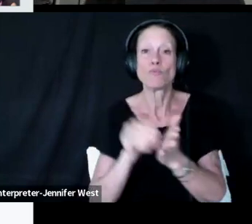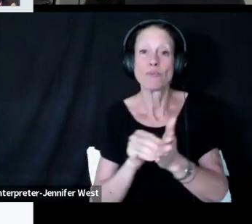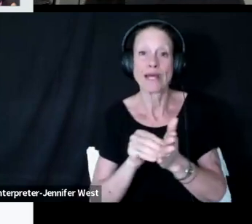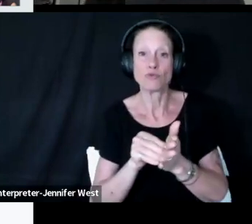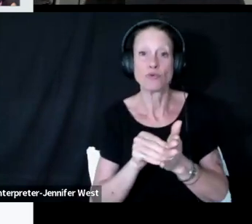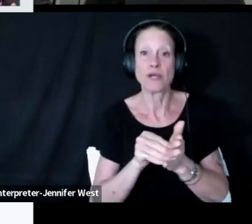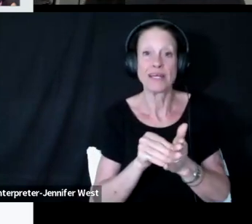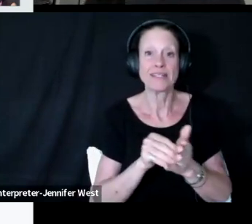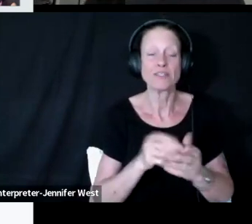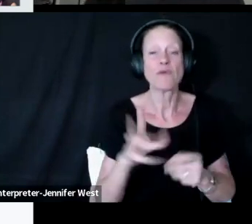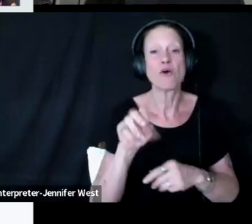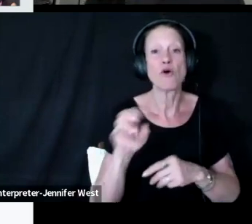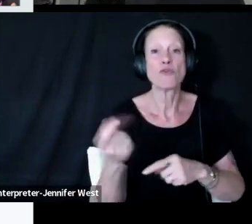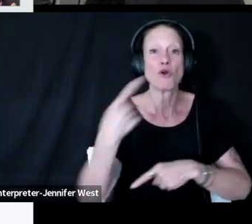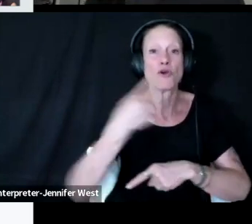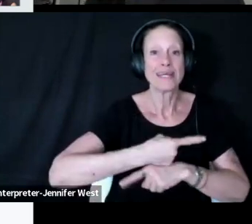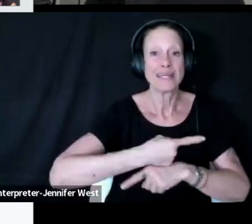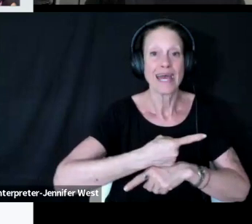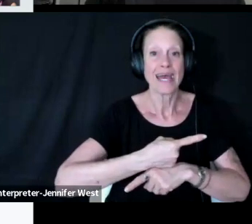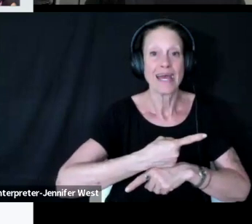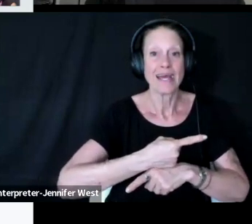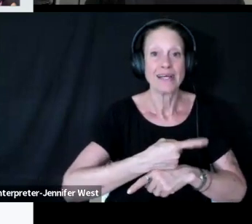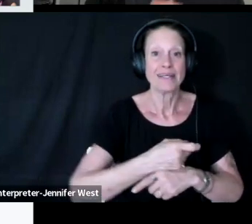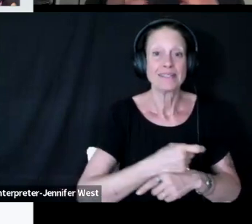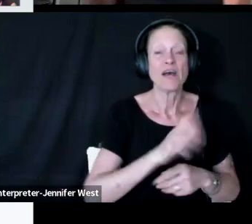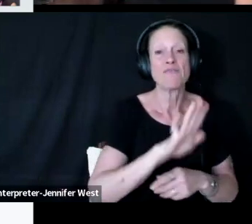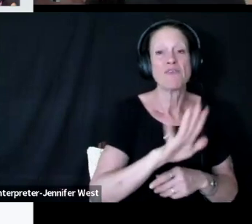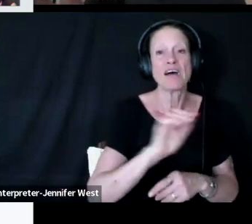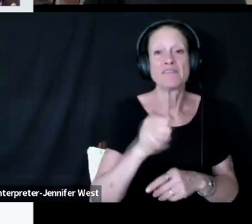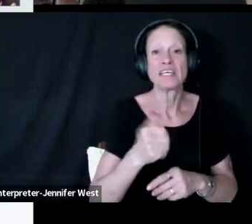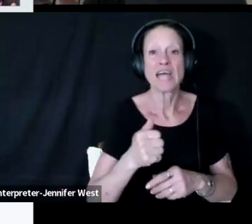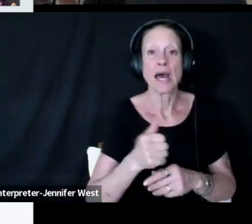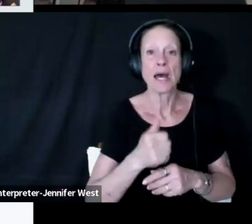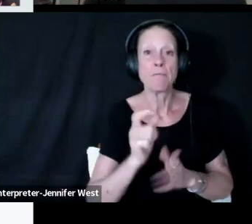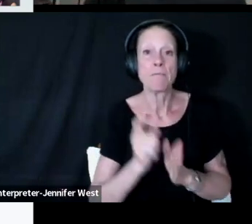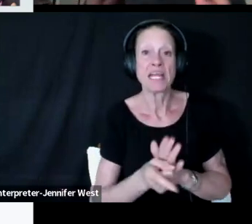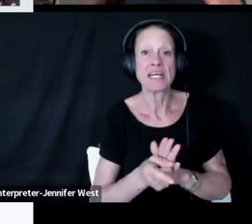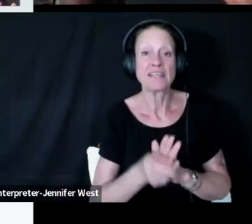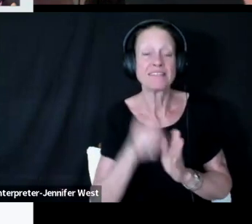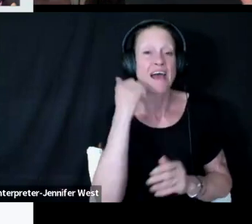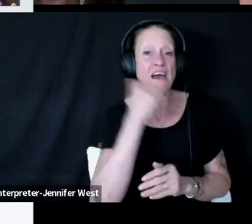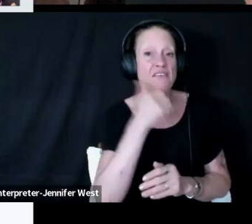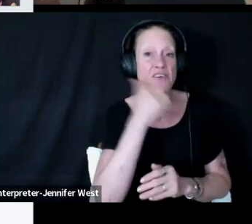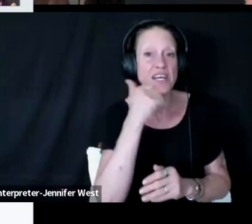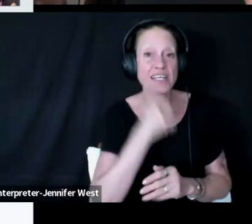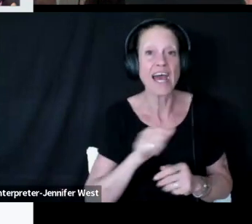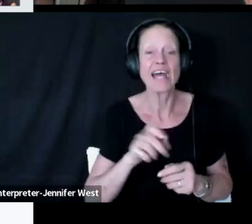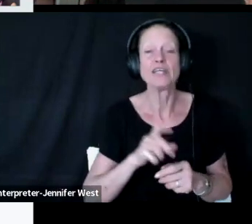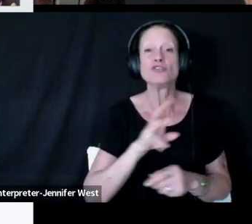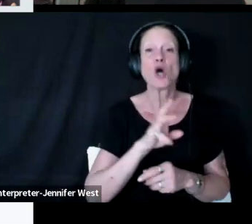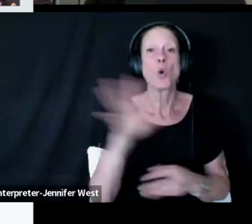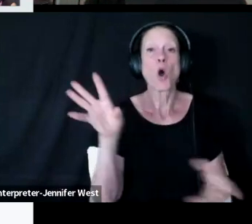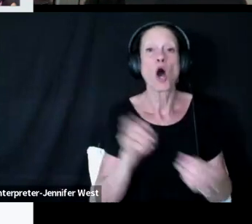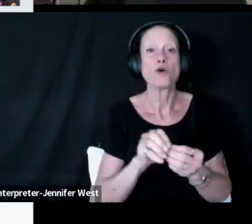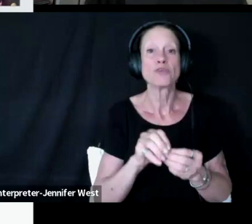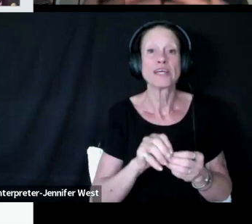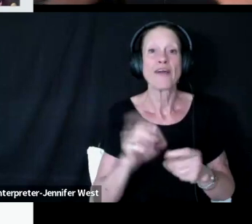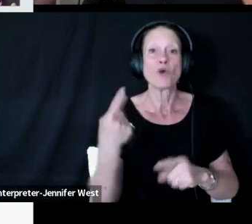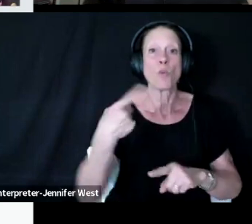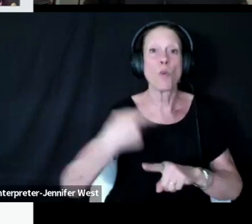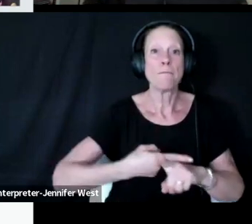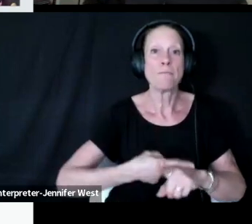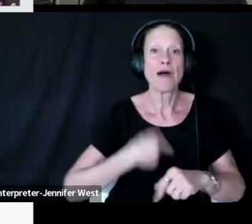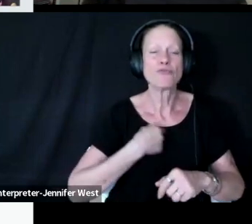2 entries would probably take you 5 to 10 minutes. And within 30 days, you would have a pretty complete plan.